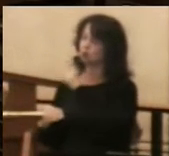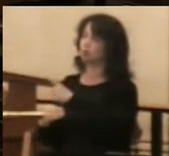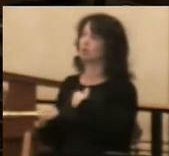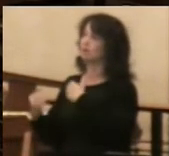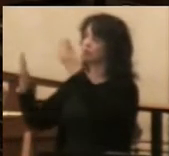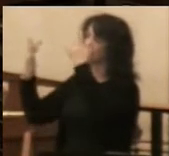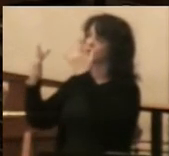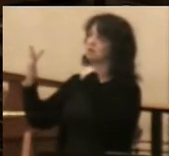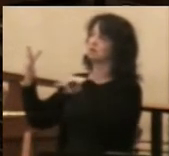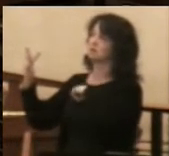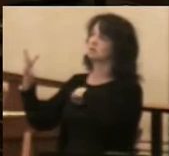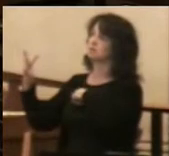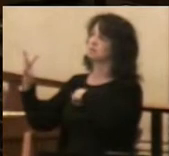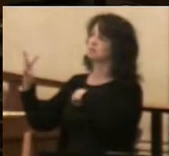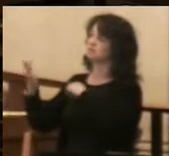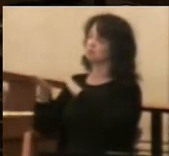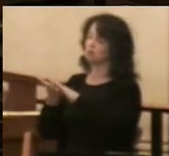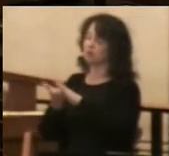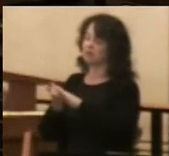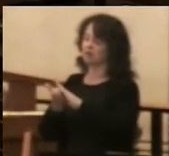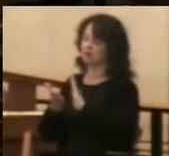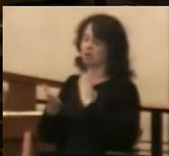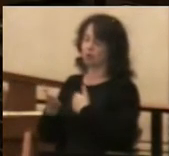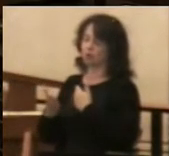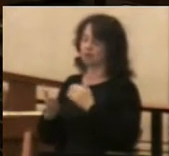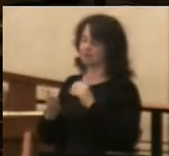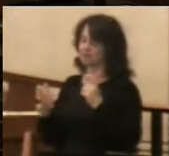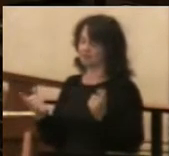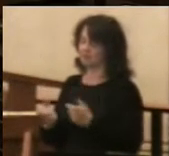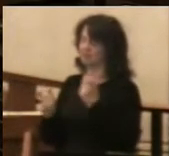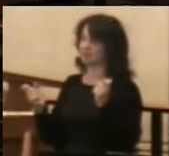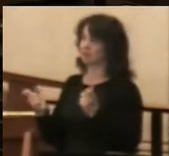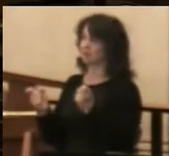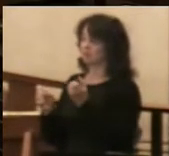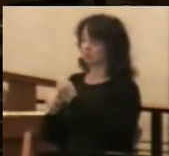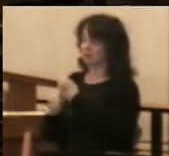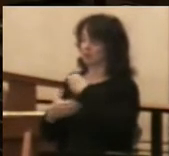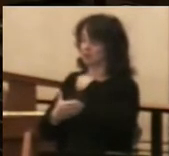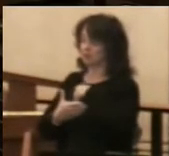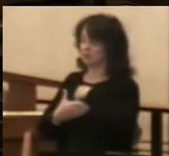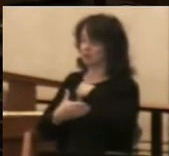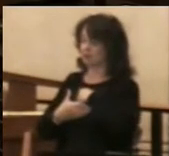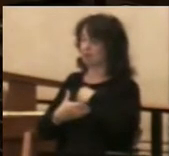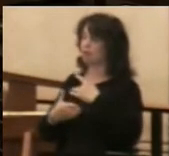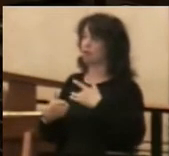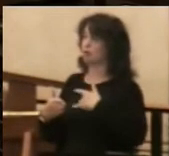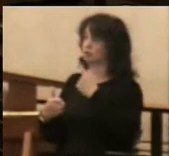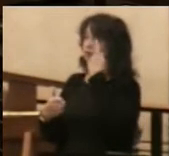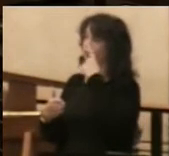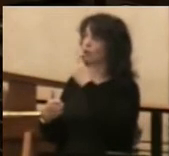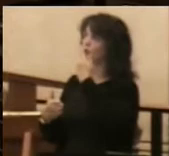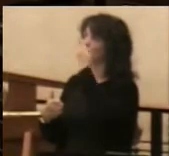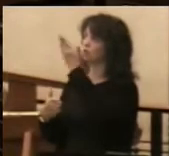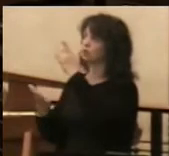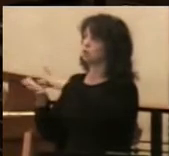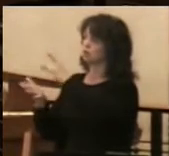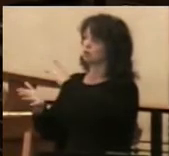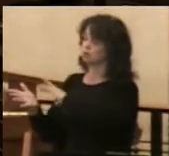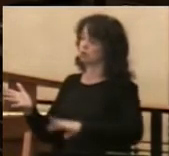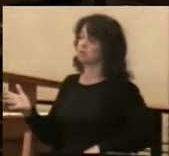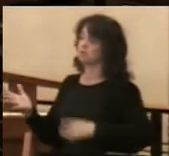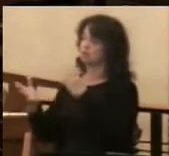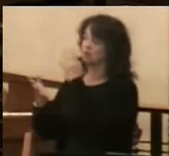mercy on us and wash away our sin. Create in us clean hearts for the sake of Jesus Christ